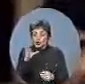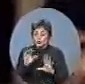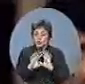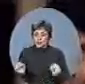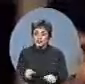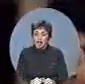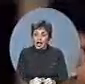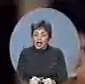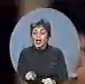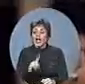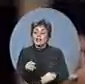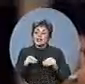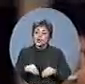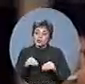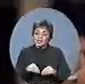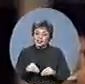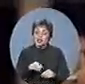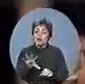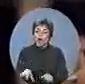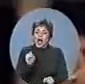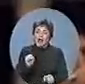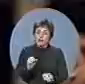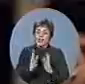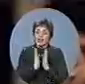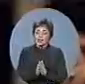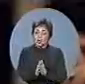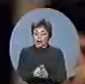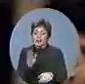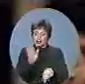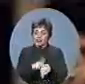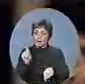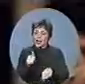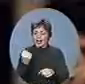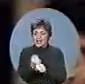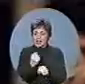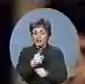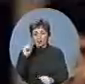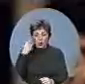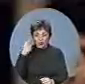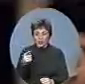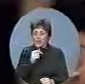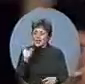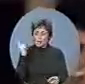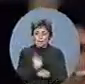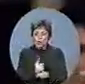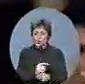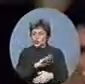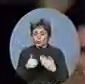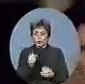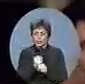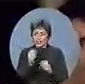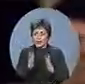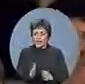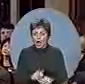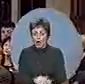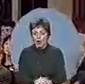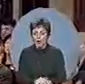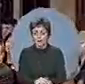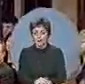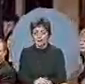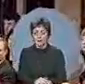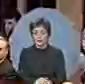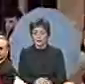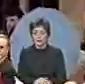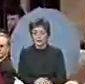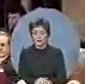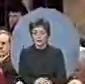much more, Mr. Speaker. Will the minister withdraw the government's motion to appeal, because this is unfair